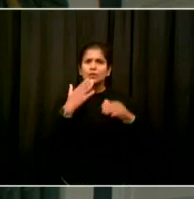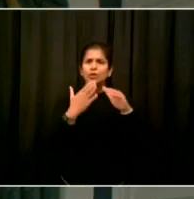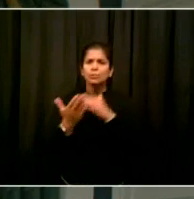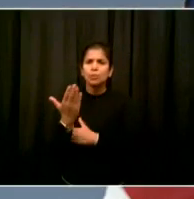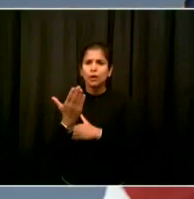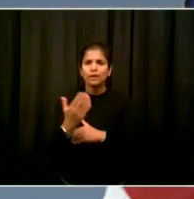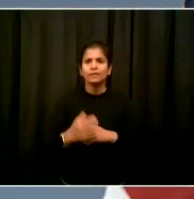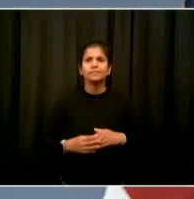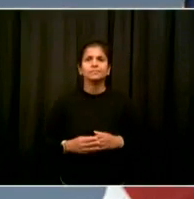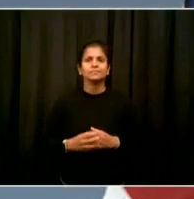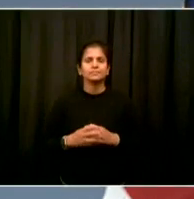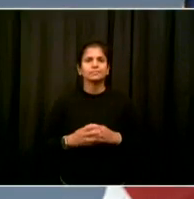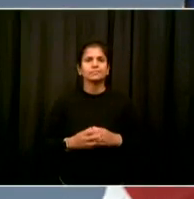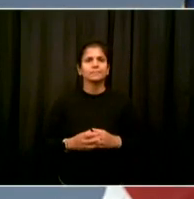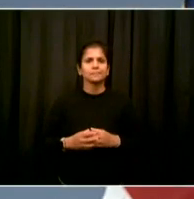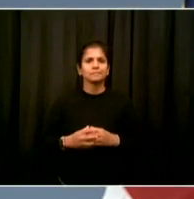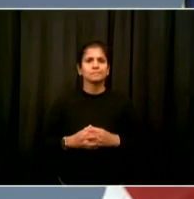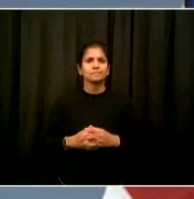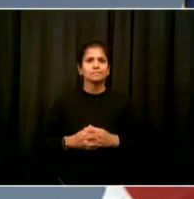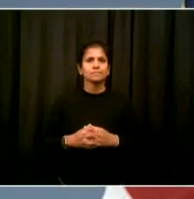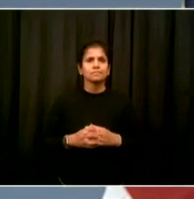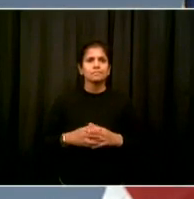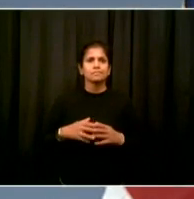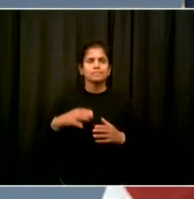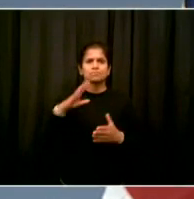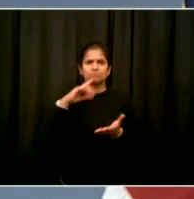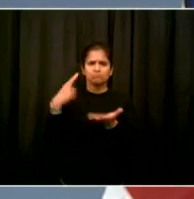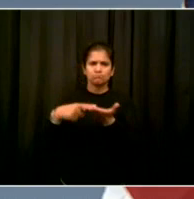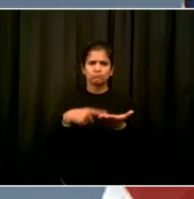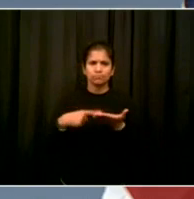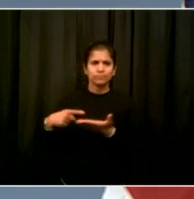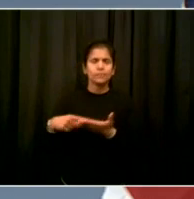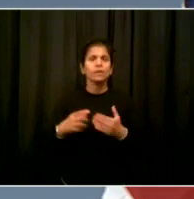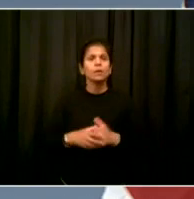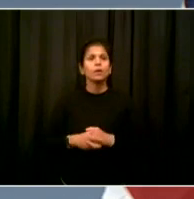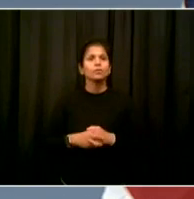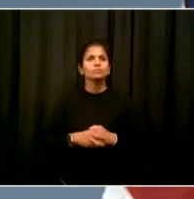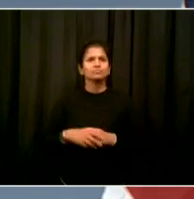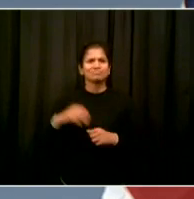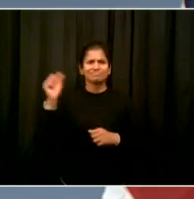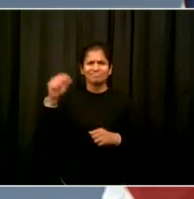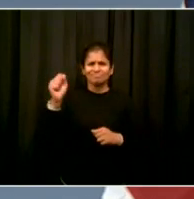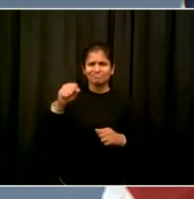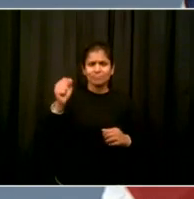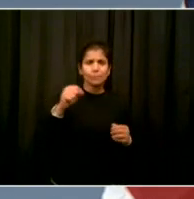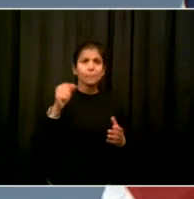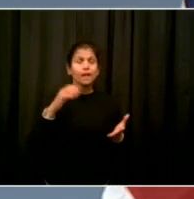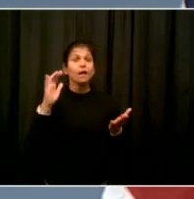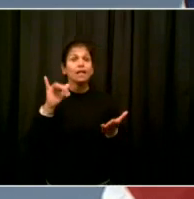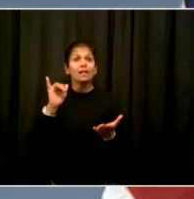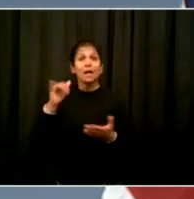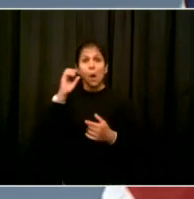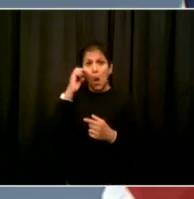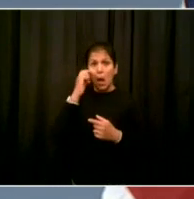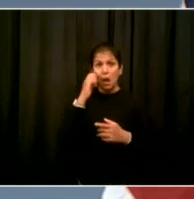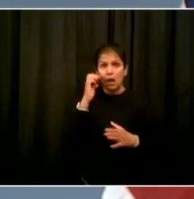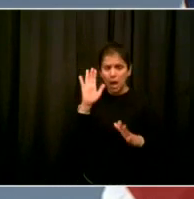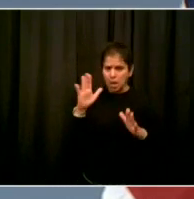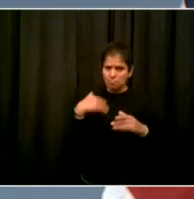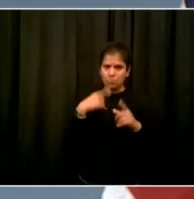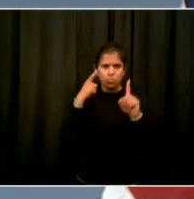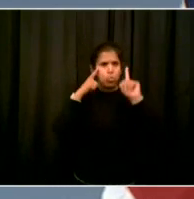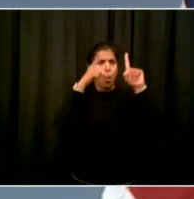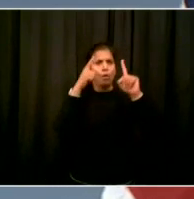Almost immediately, we will have announcements you will hear about a series of moves that are taking place within the police department at the